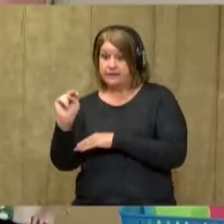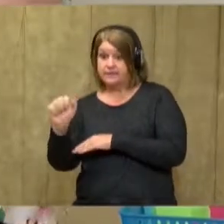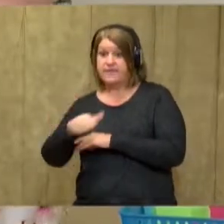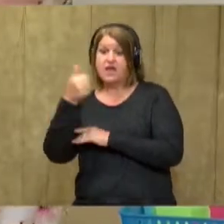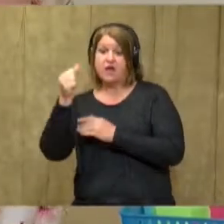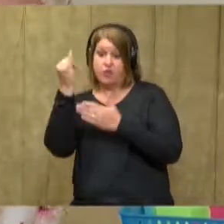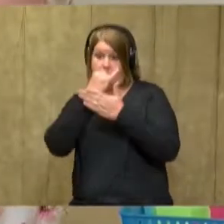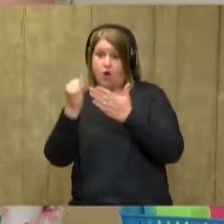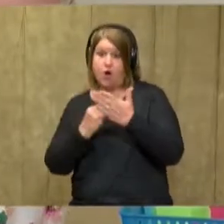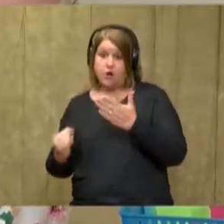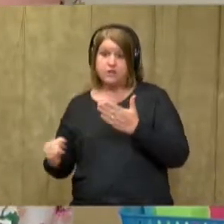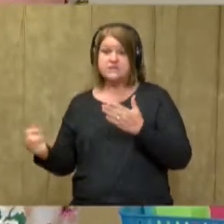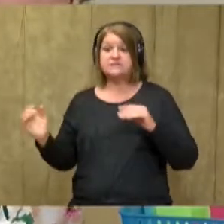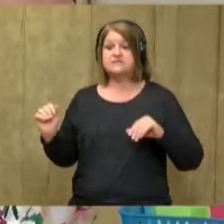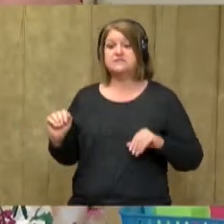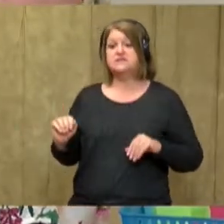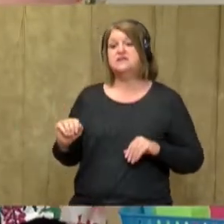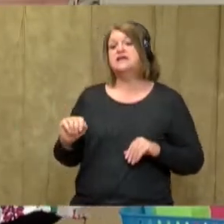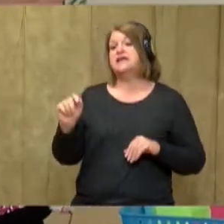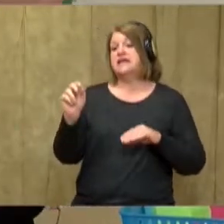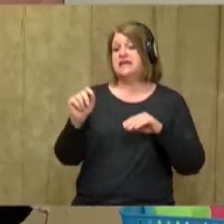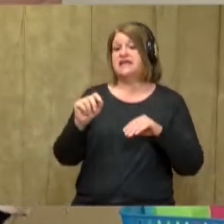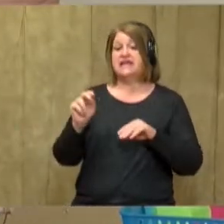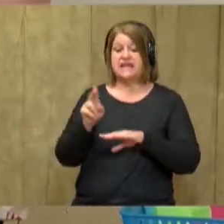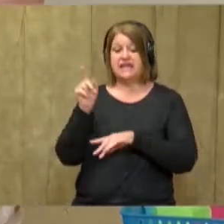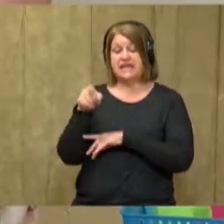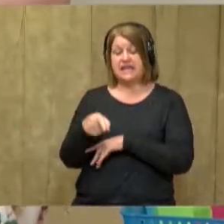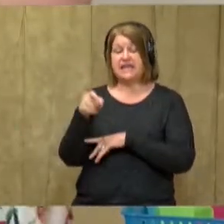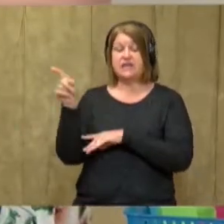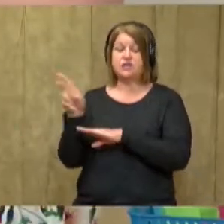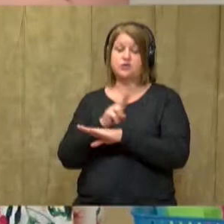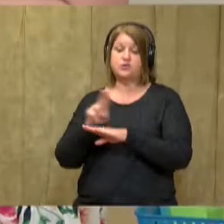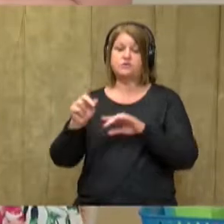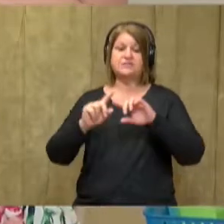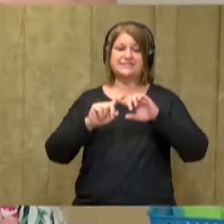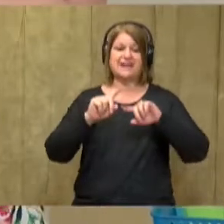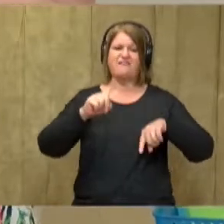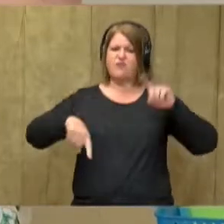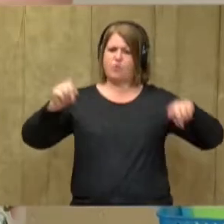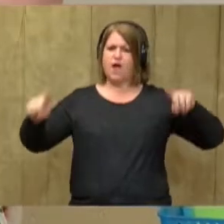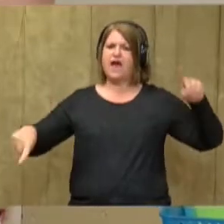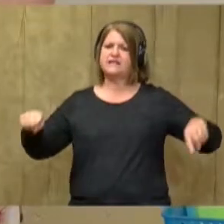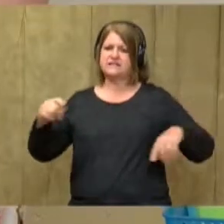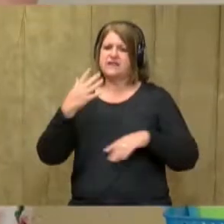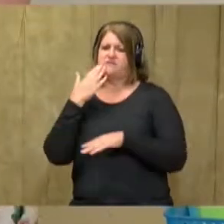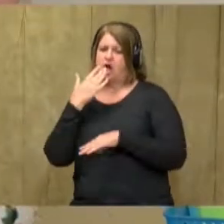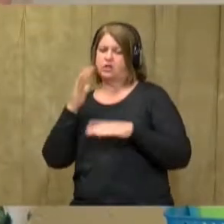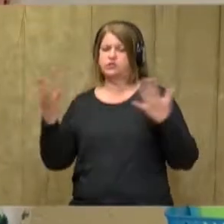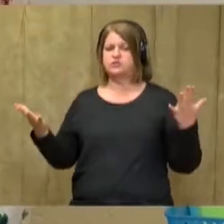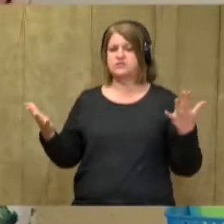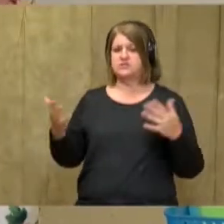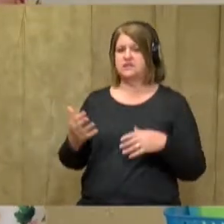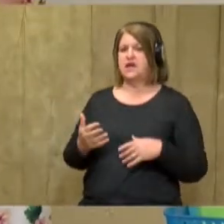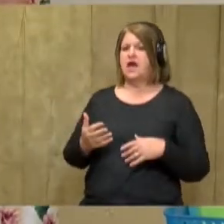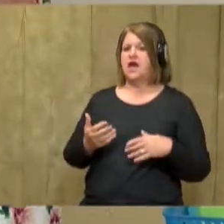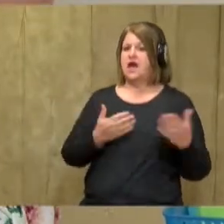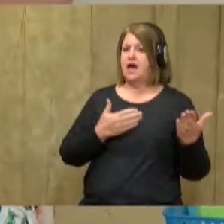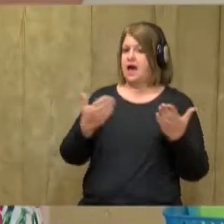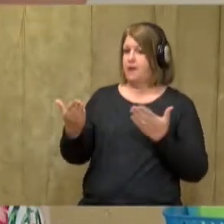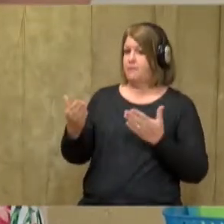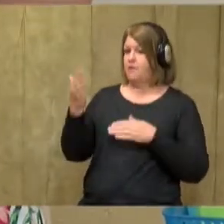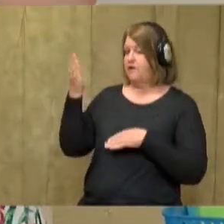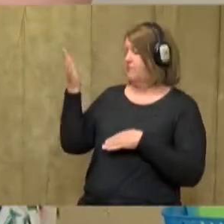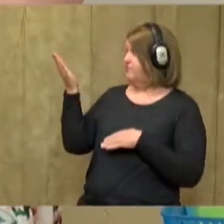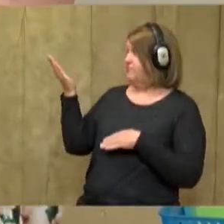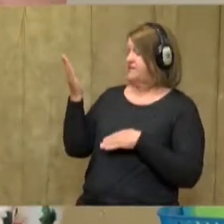can. You can have a variety. Now, I've brought up these two still lifes for us to look at today because I wanted you to look at the